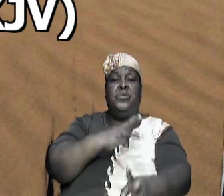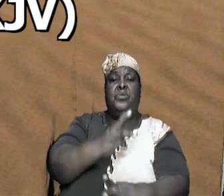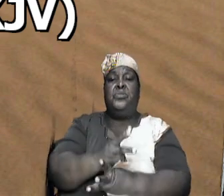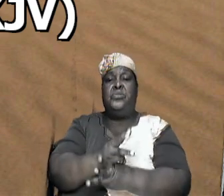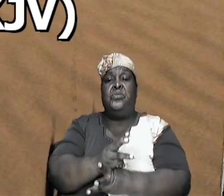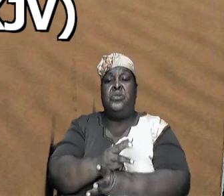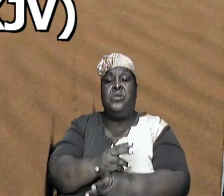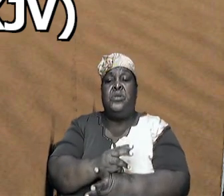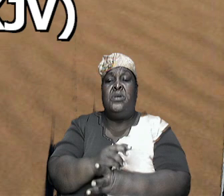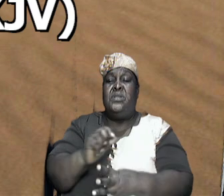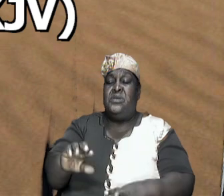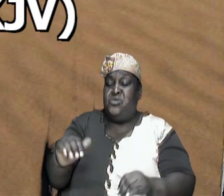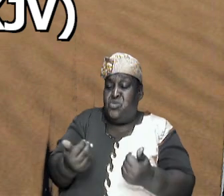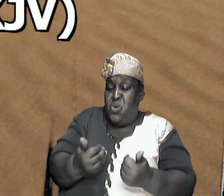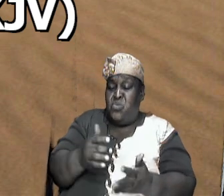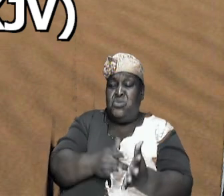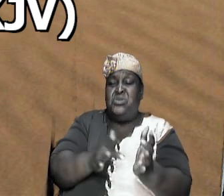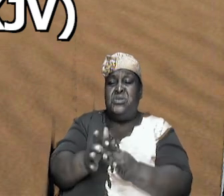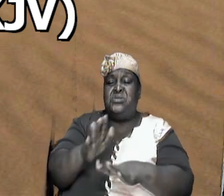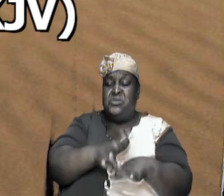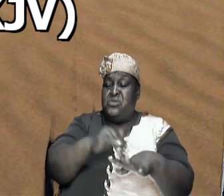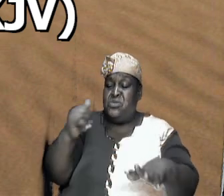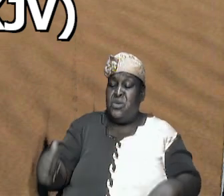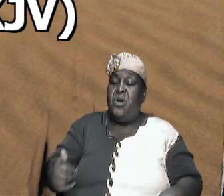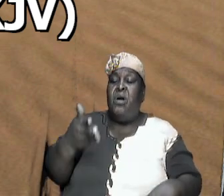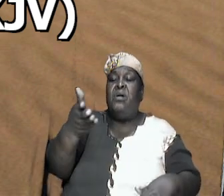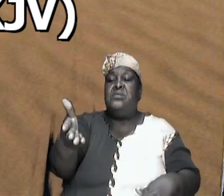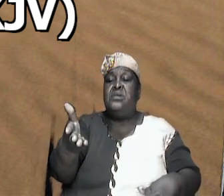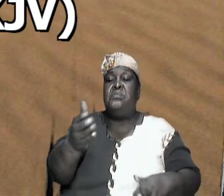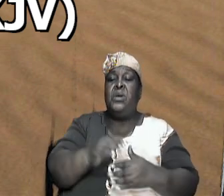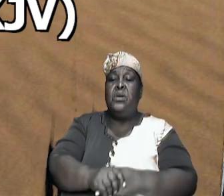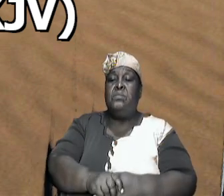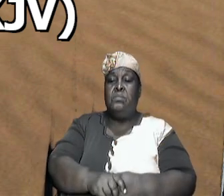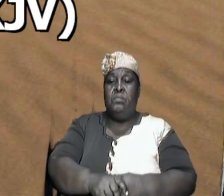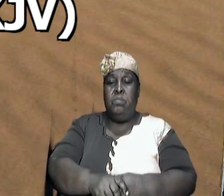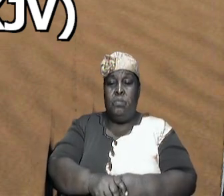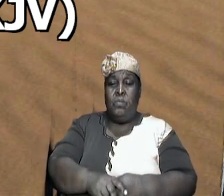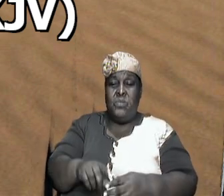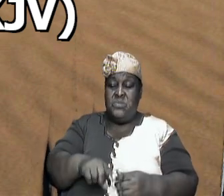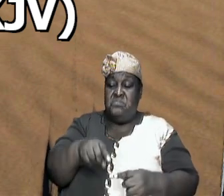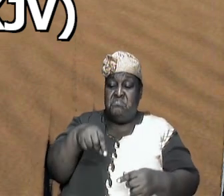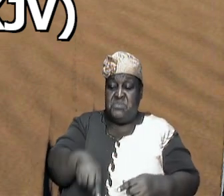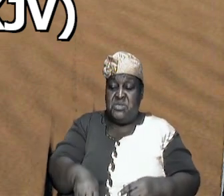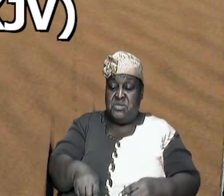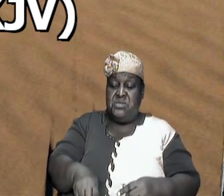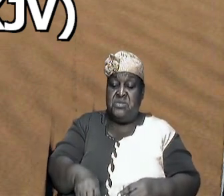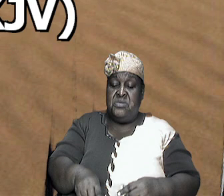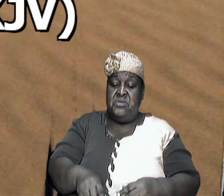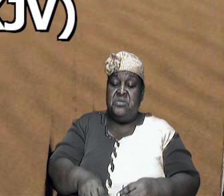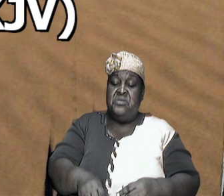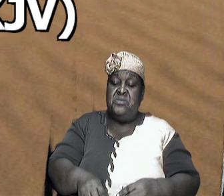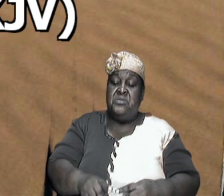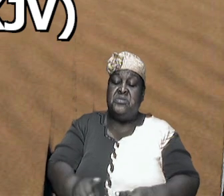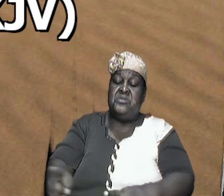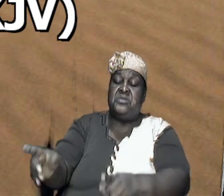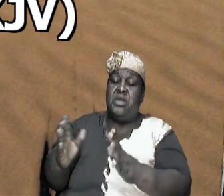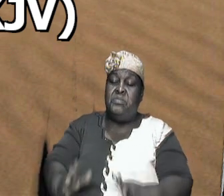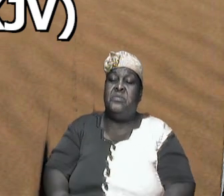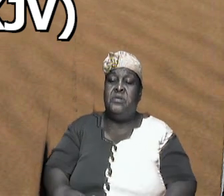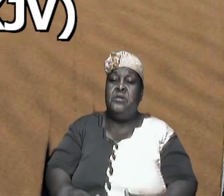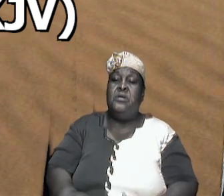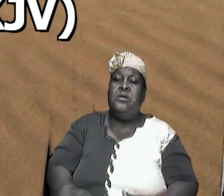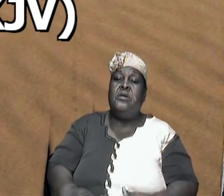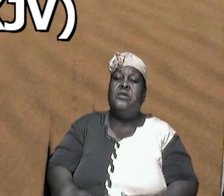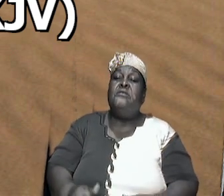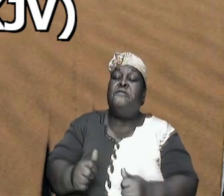is how Jesus is calling them. He said unto this disciple, he said, follow me and let the